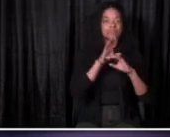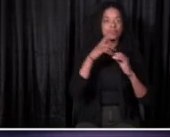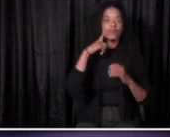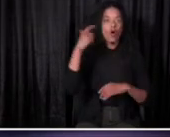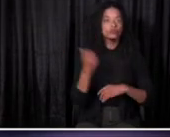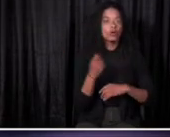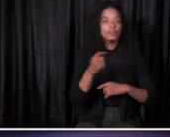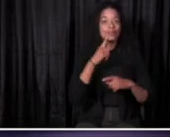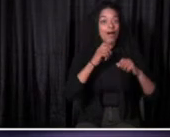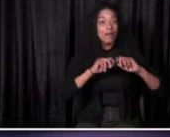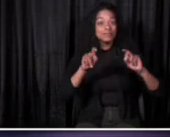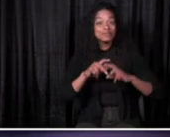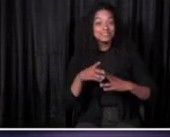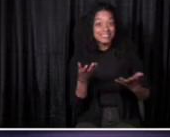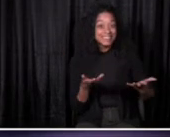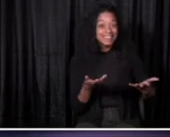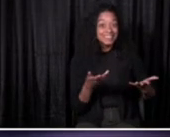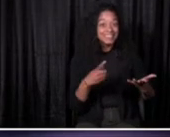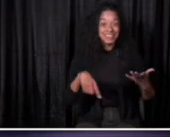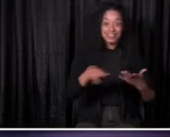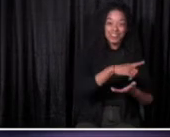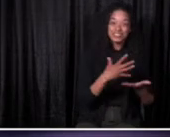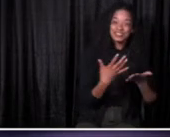you deserve those scholarships.